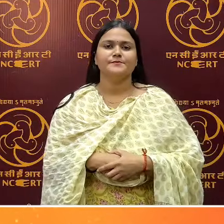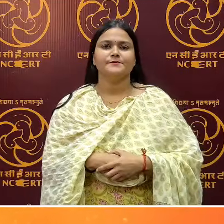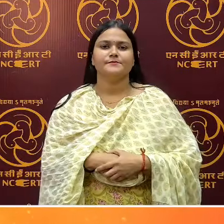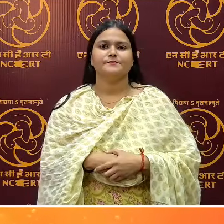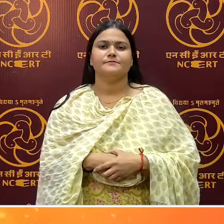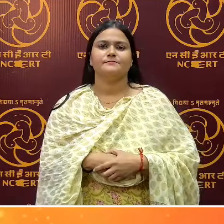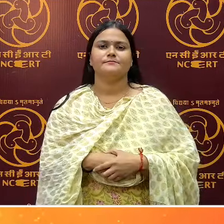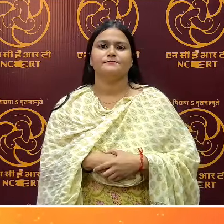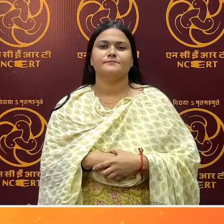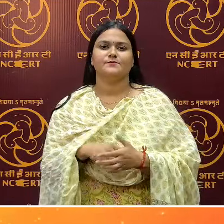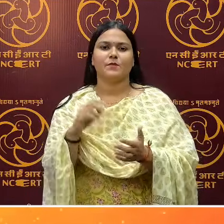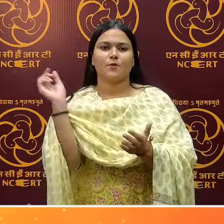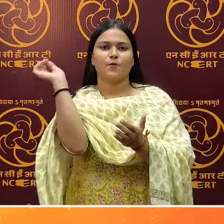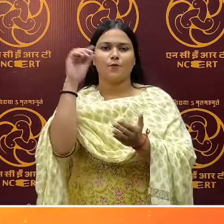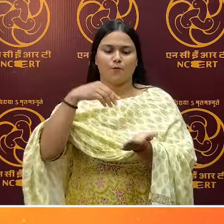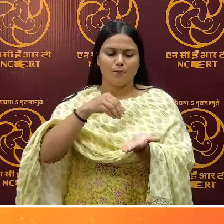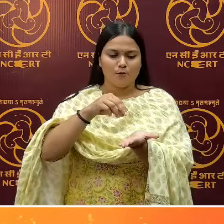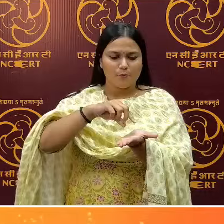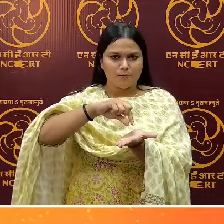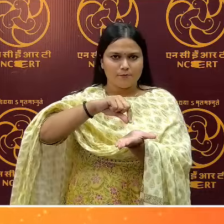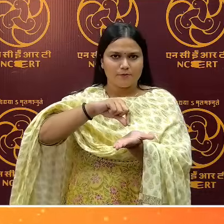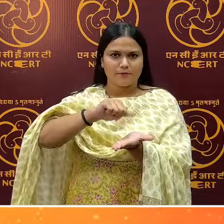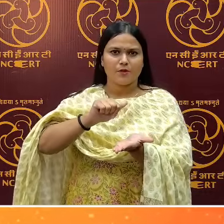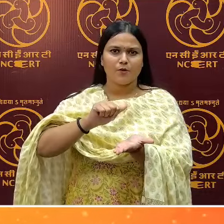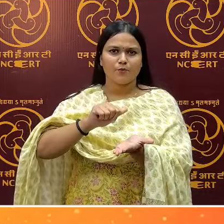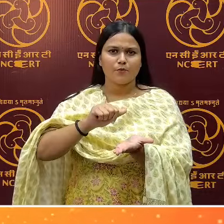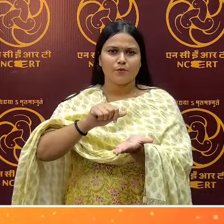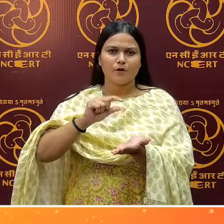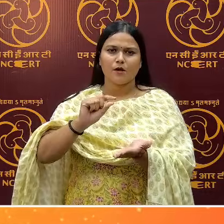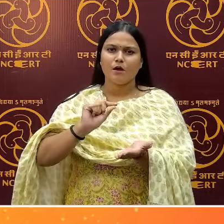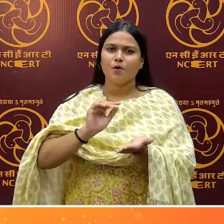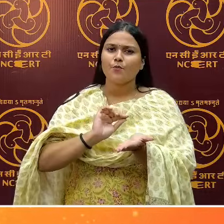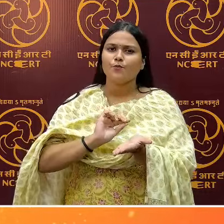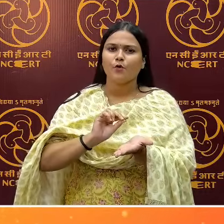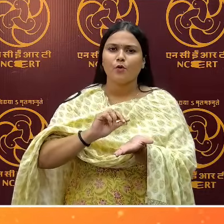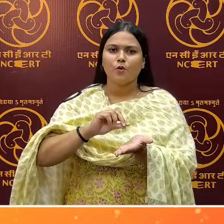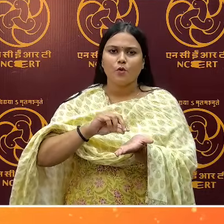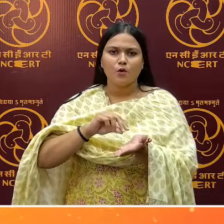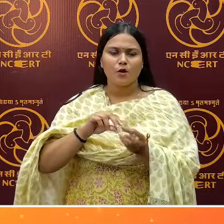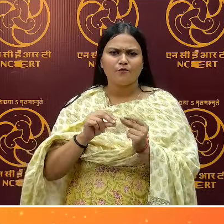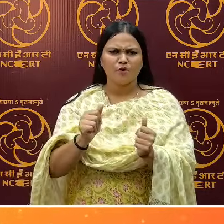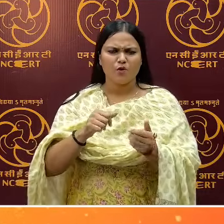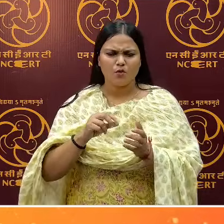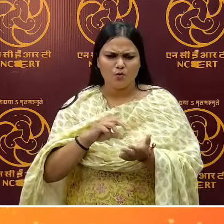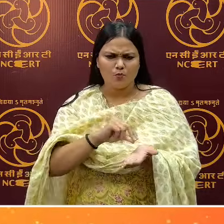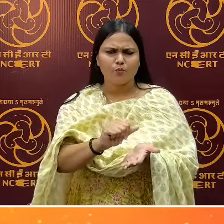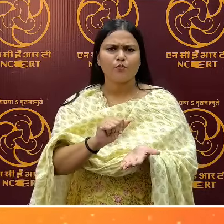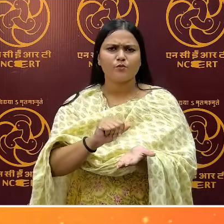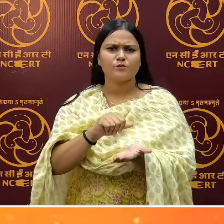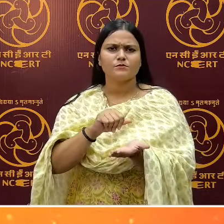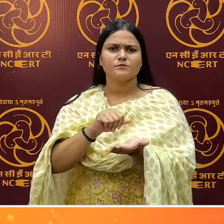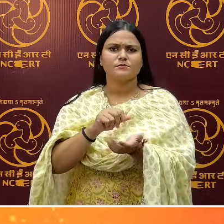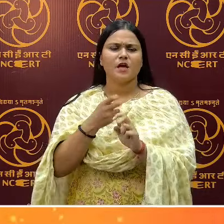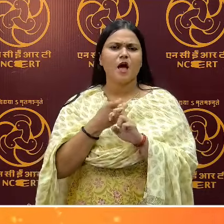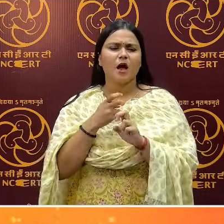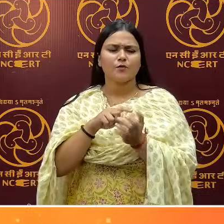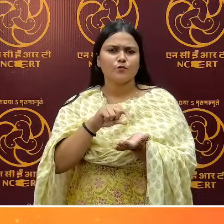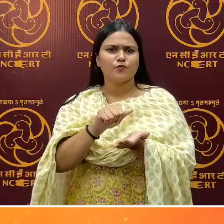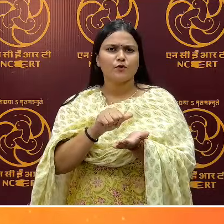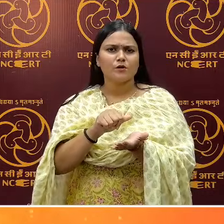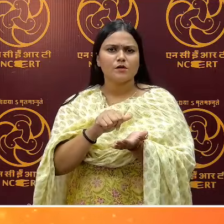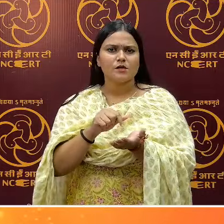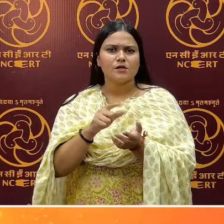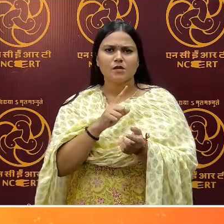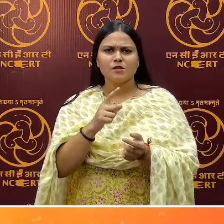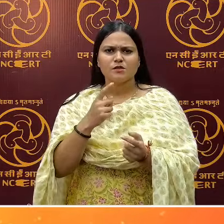it a gentle push. Okay. Okay, now give it a hard push. Hard push. Yes. So did you